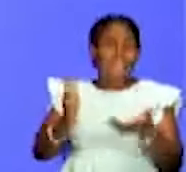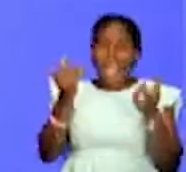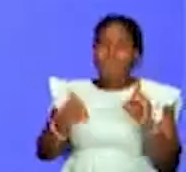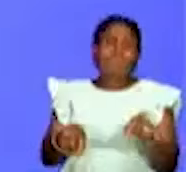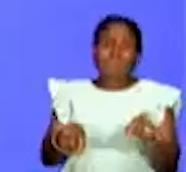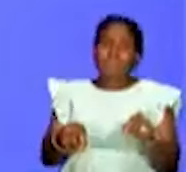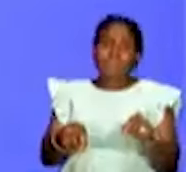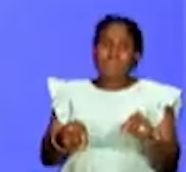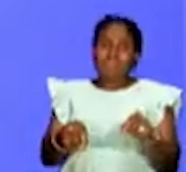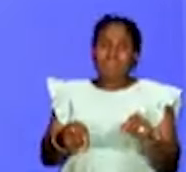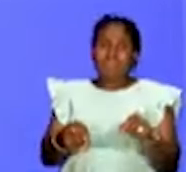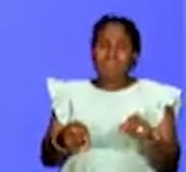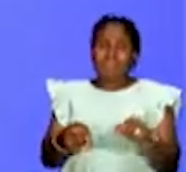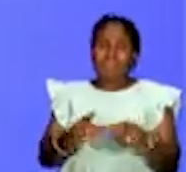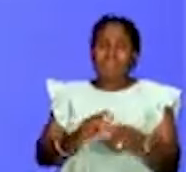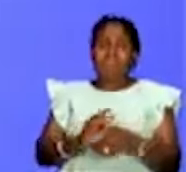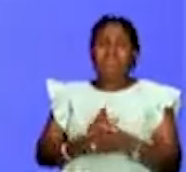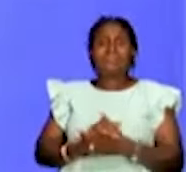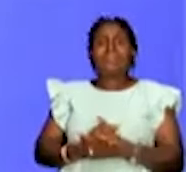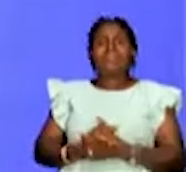Are we together?